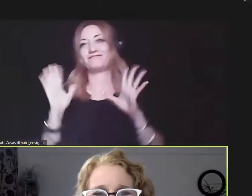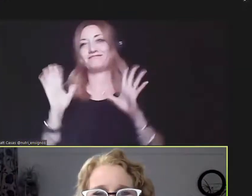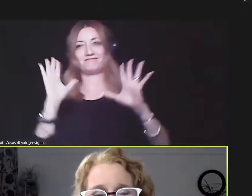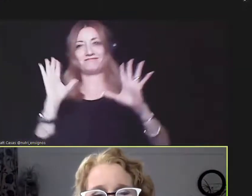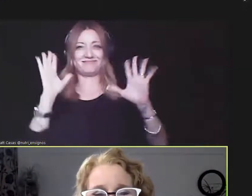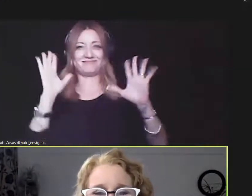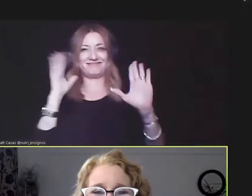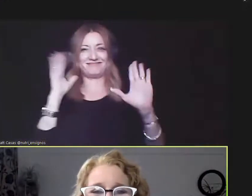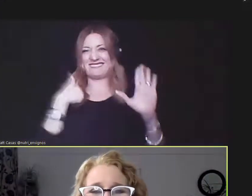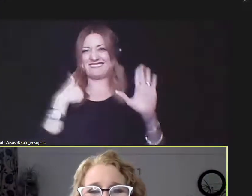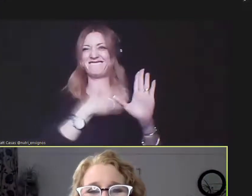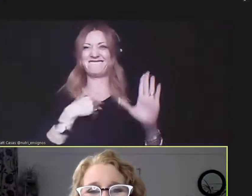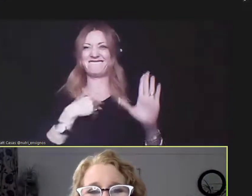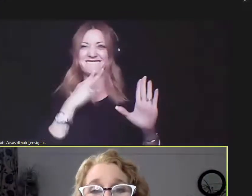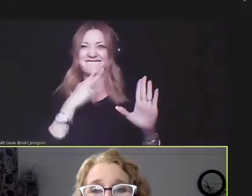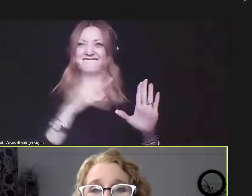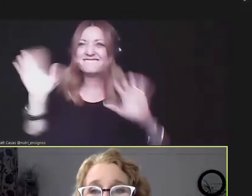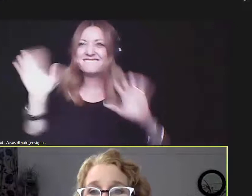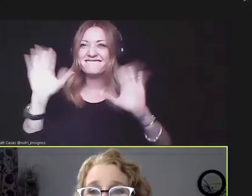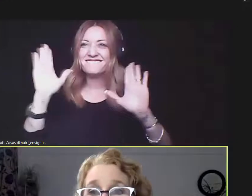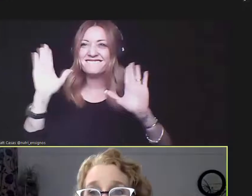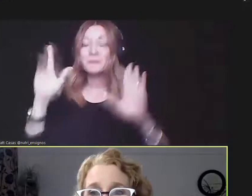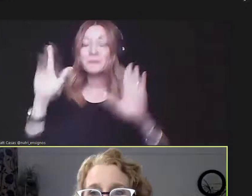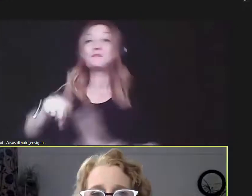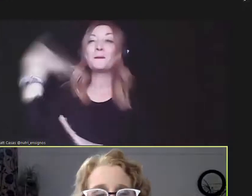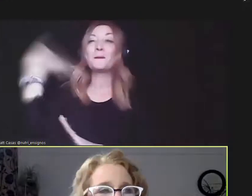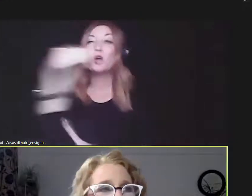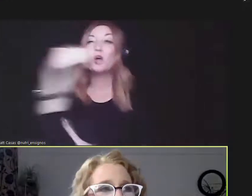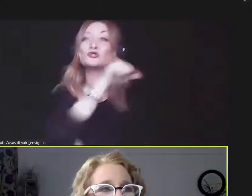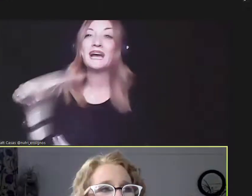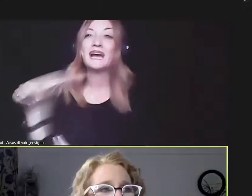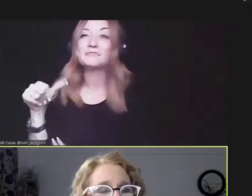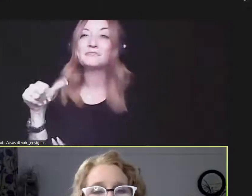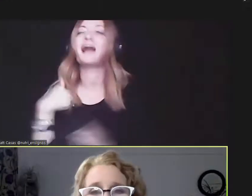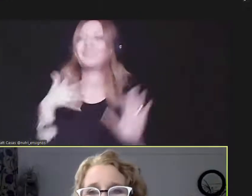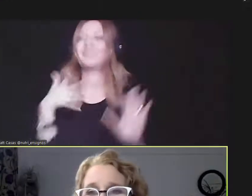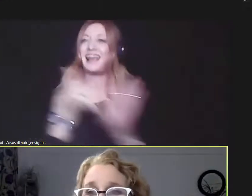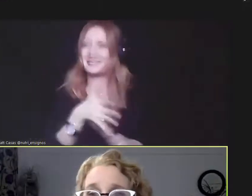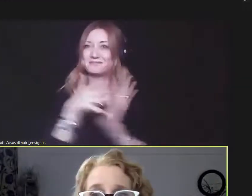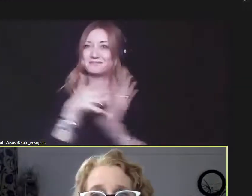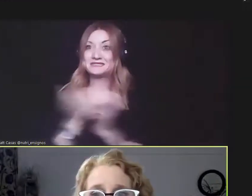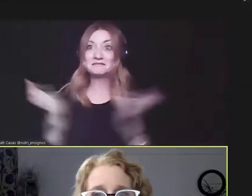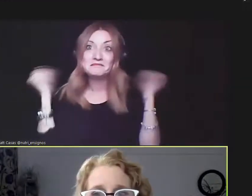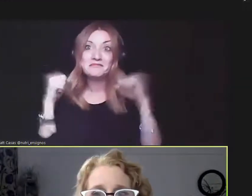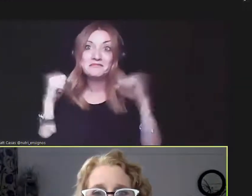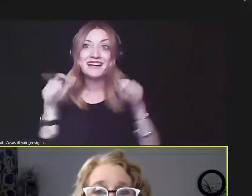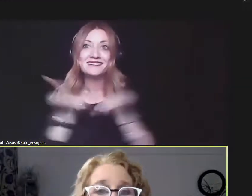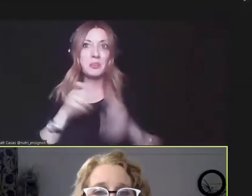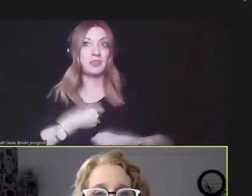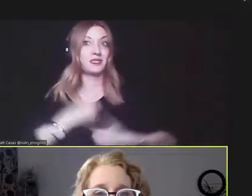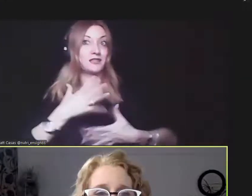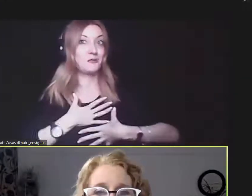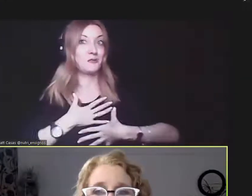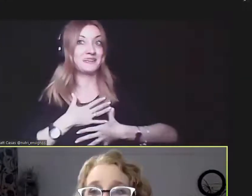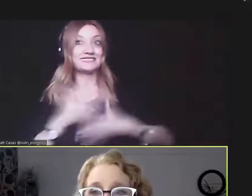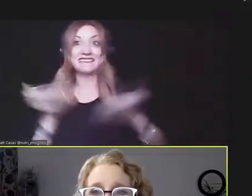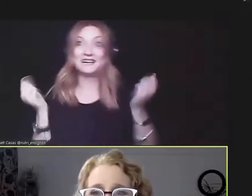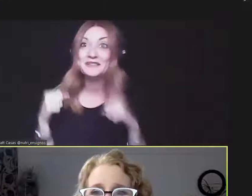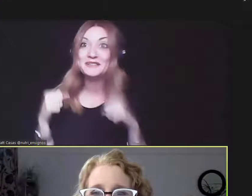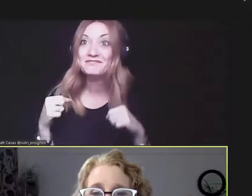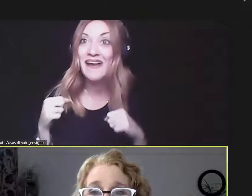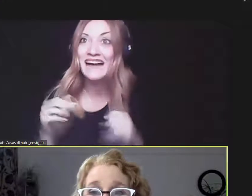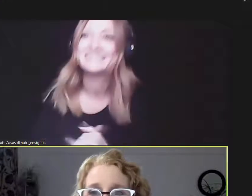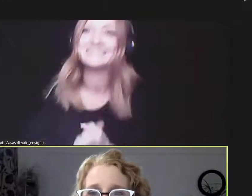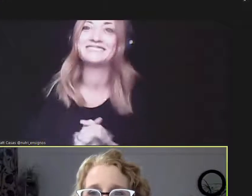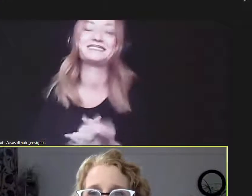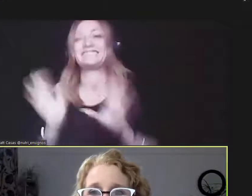out for next week. So anyway, Culturex is quickly becoming one